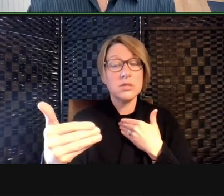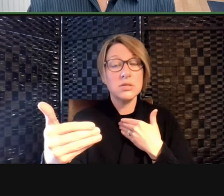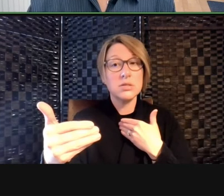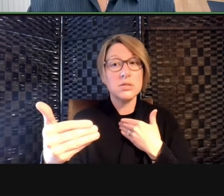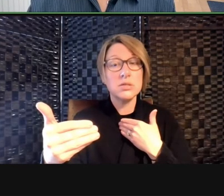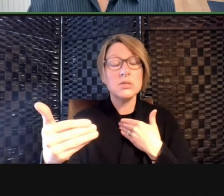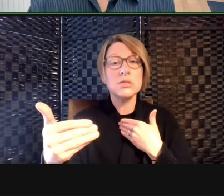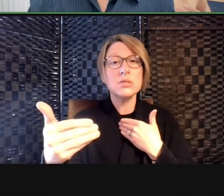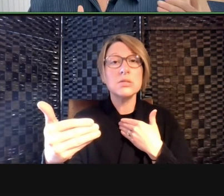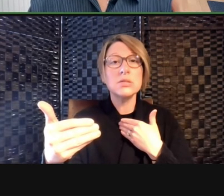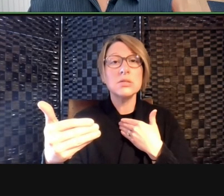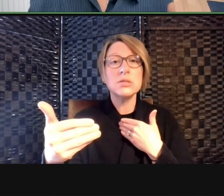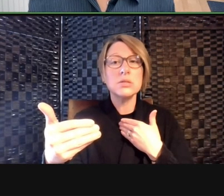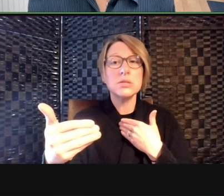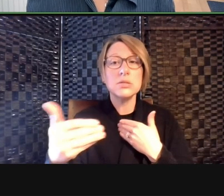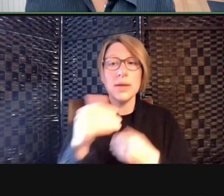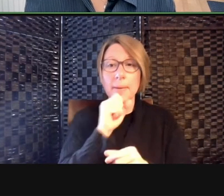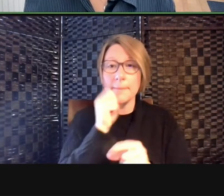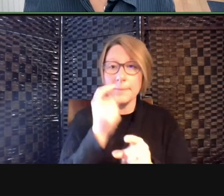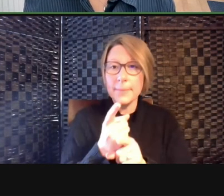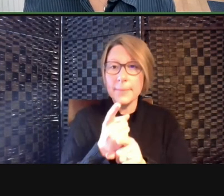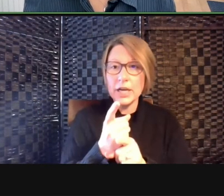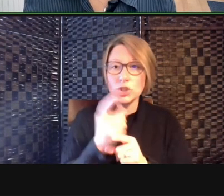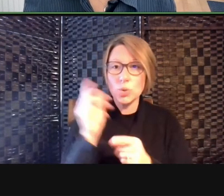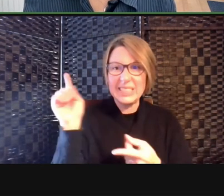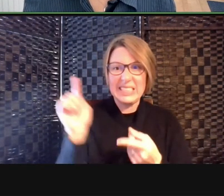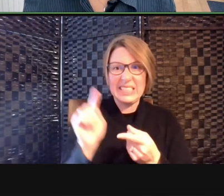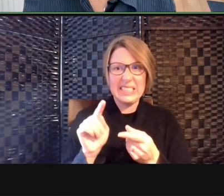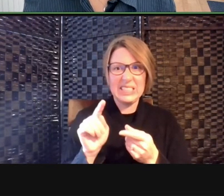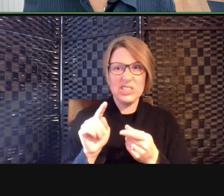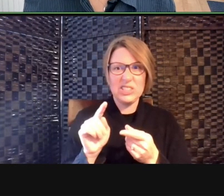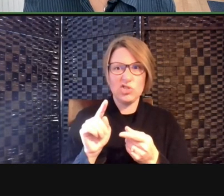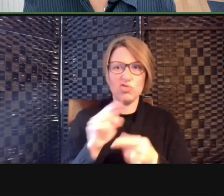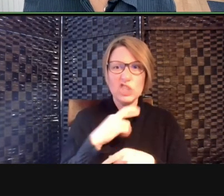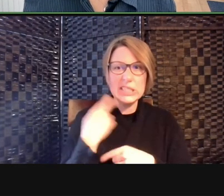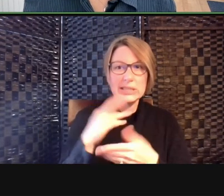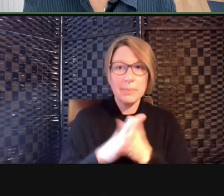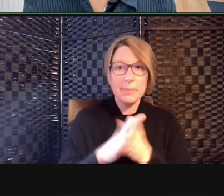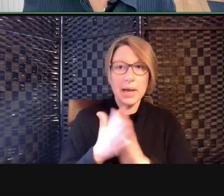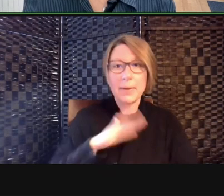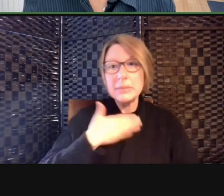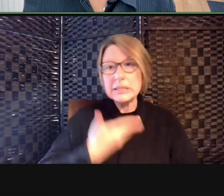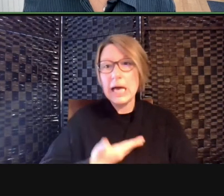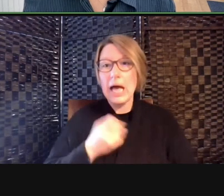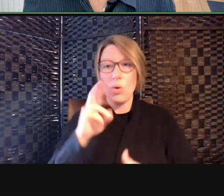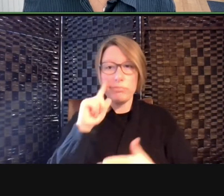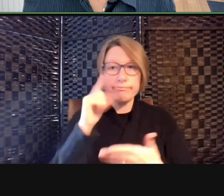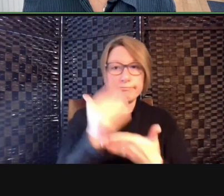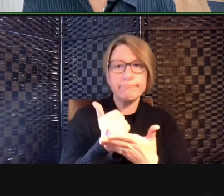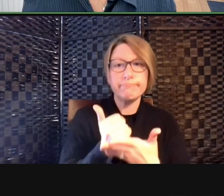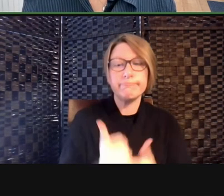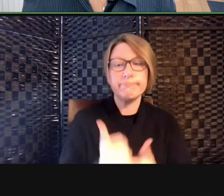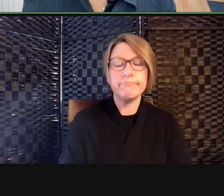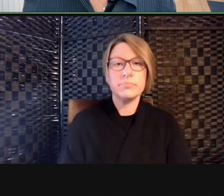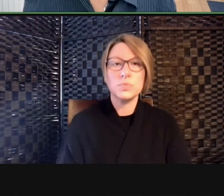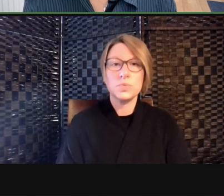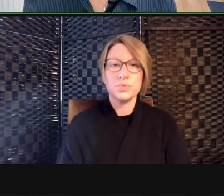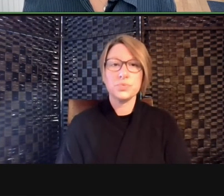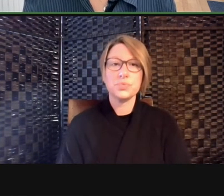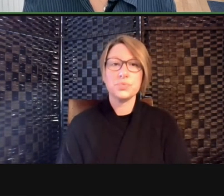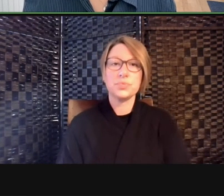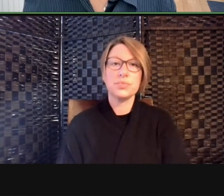that we can decrease the chance that they might get upset or have a meltdown. And